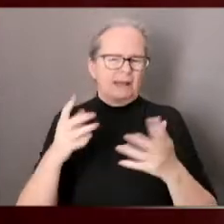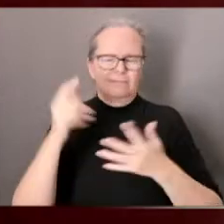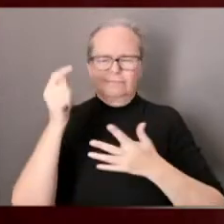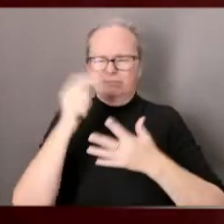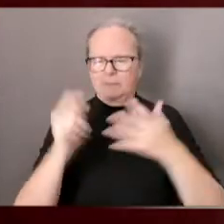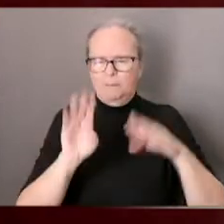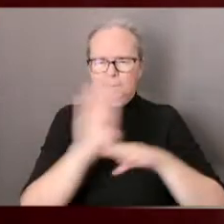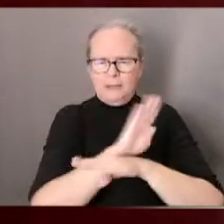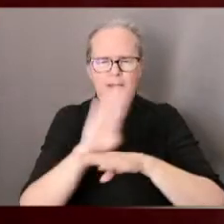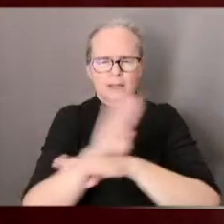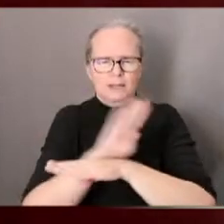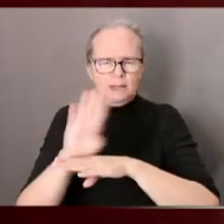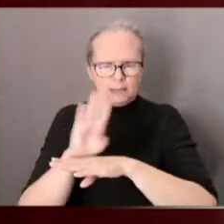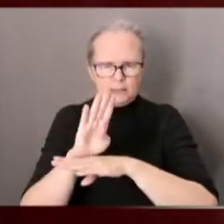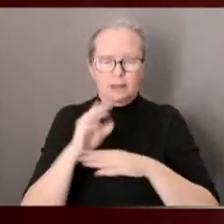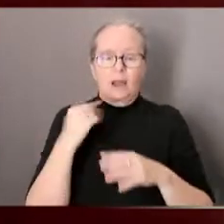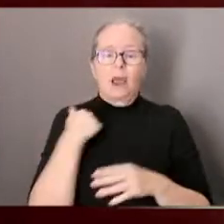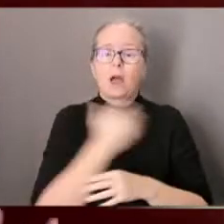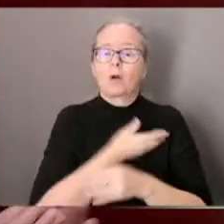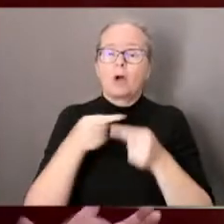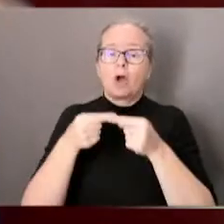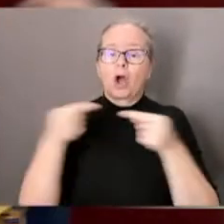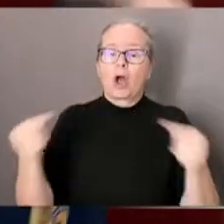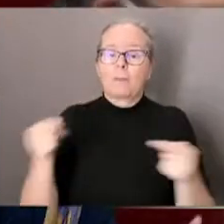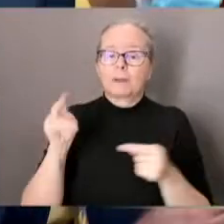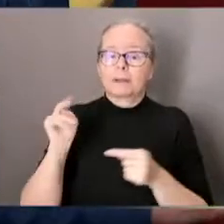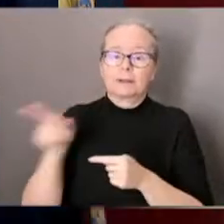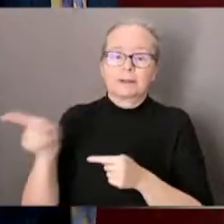2023 when we'll implement this plan